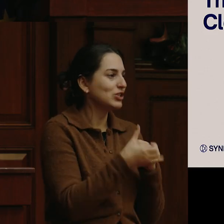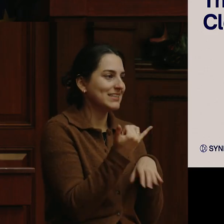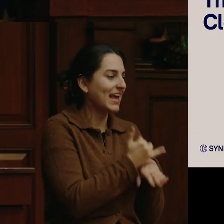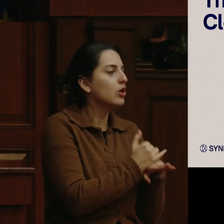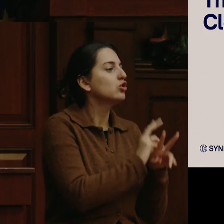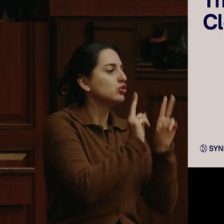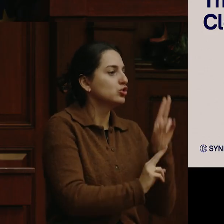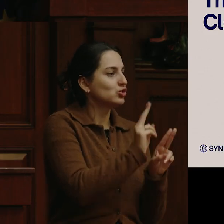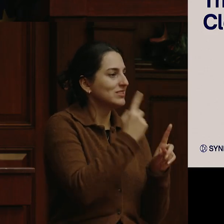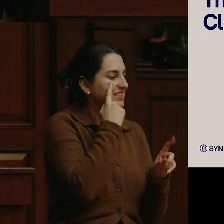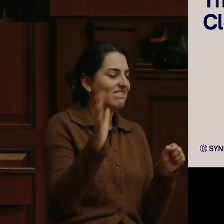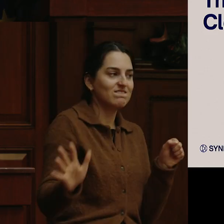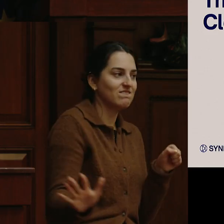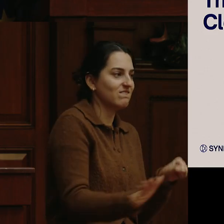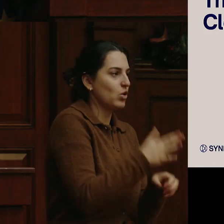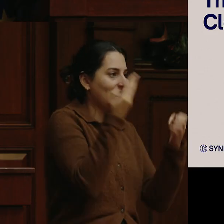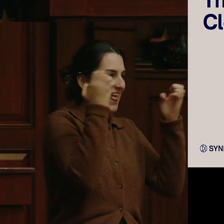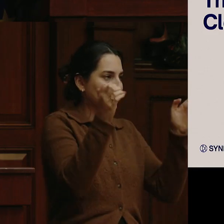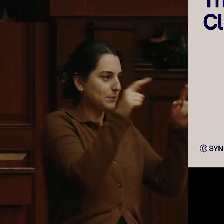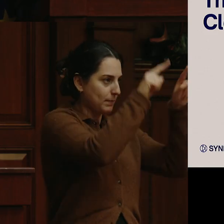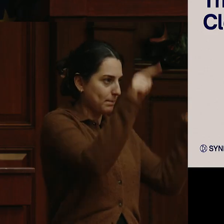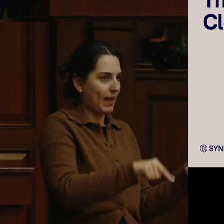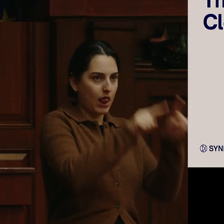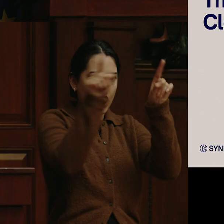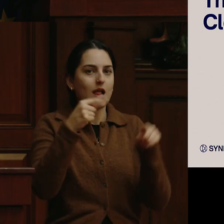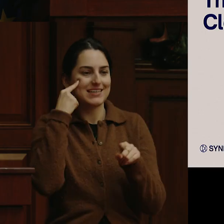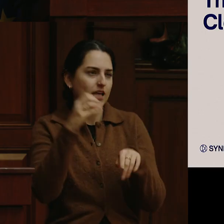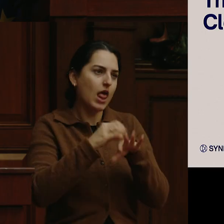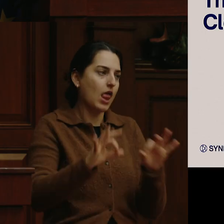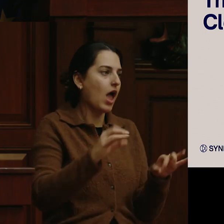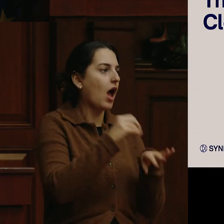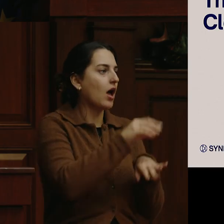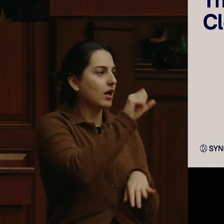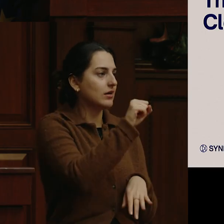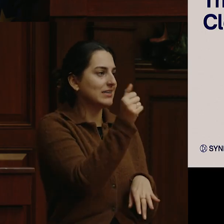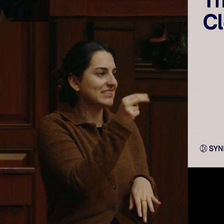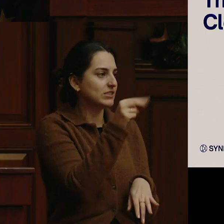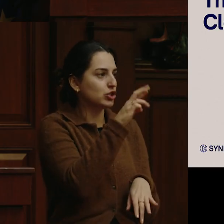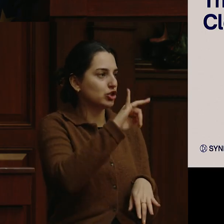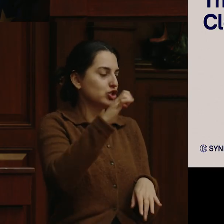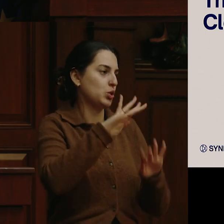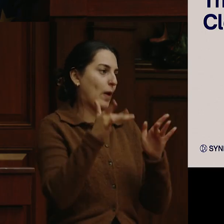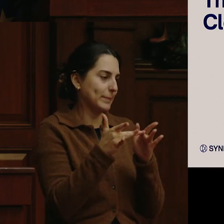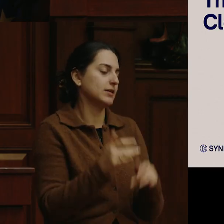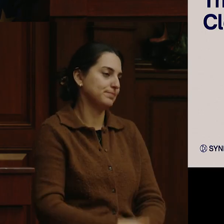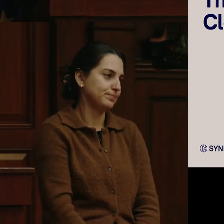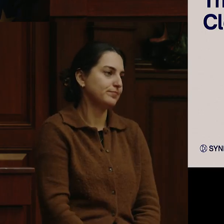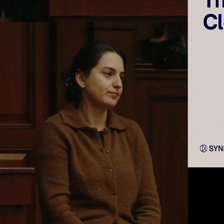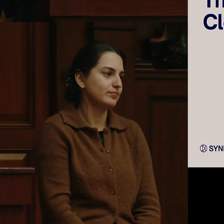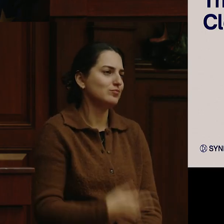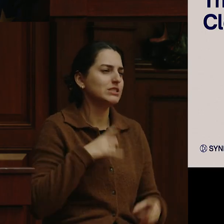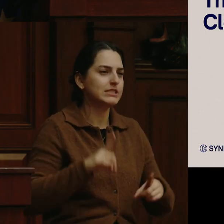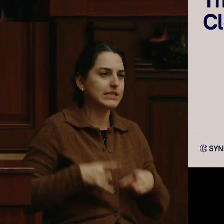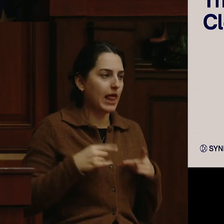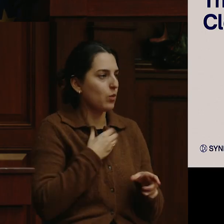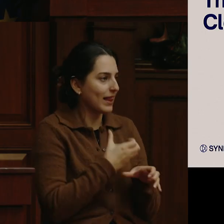to see the entire exhibition, you can find it online on the SYNERG-IE website. We're